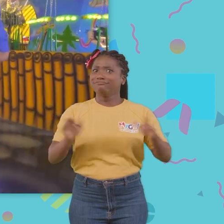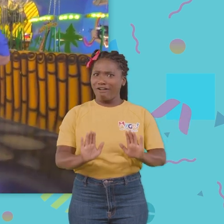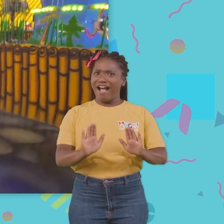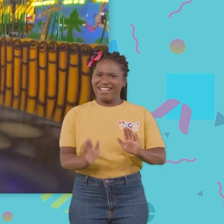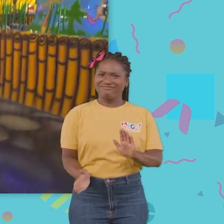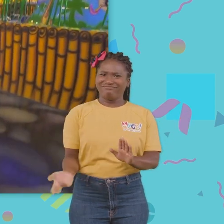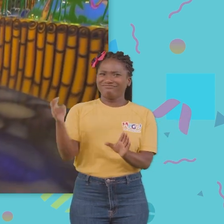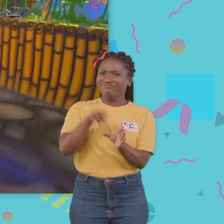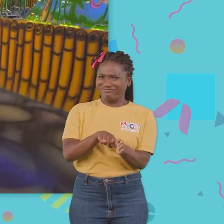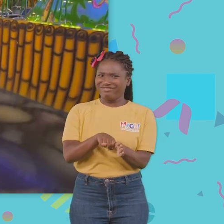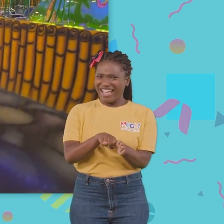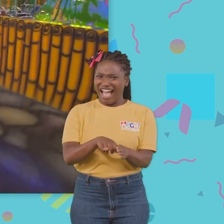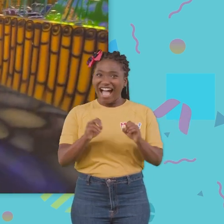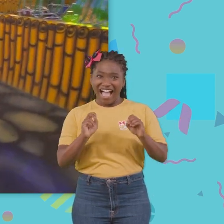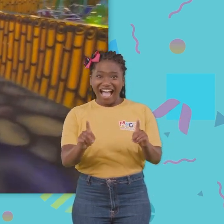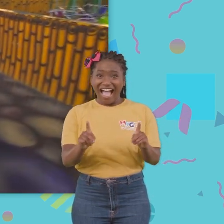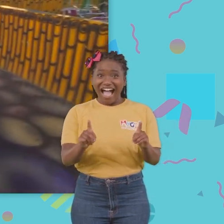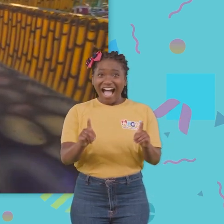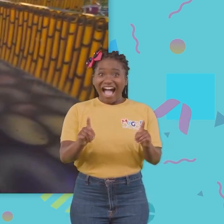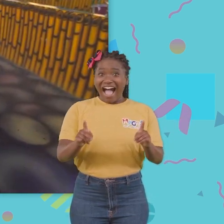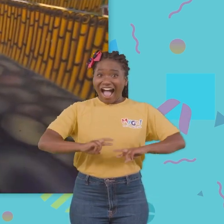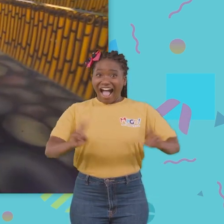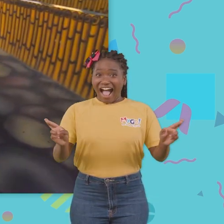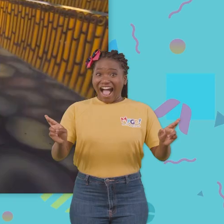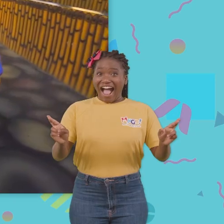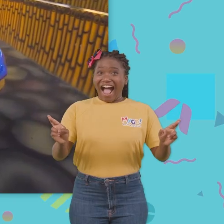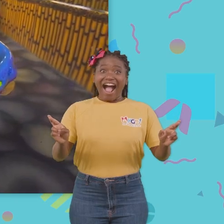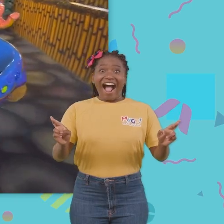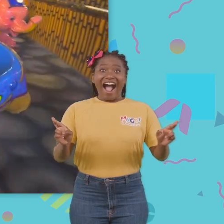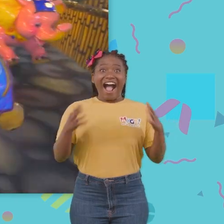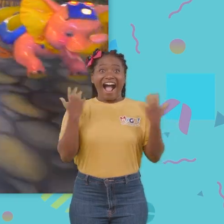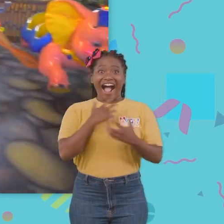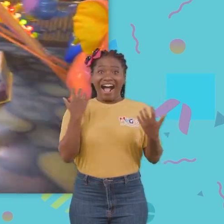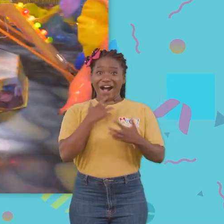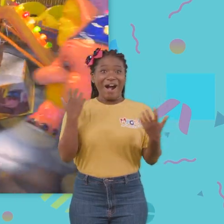Okay, let's ride. Okay. Here we go!